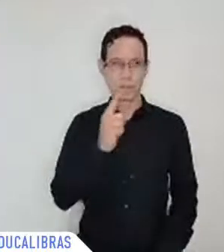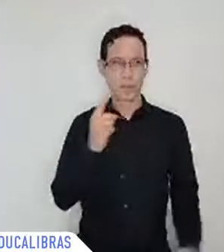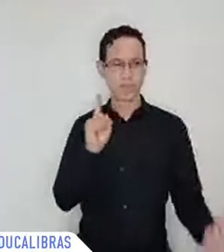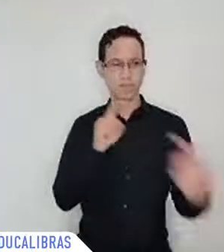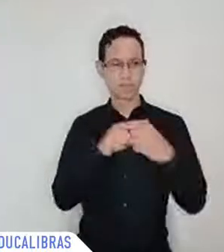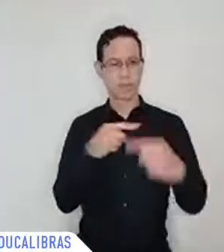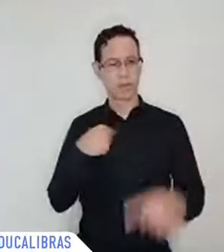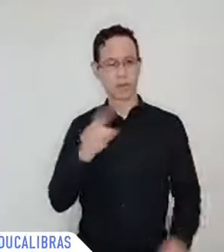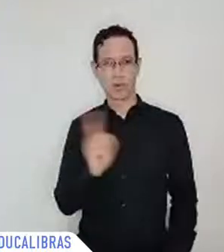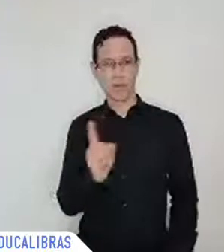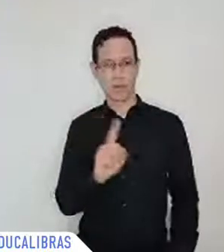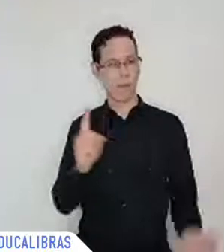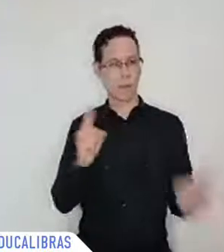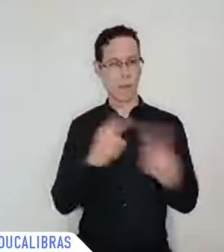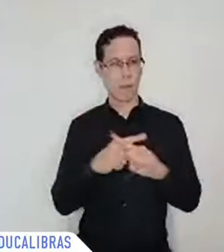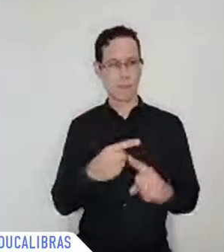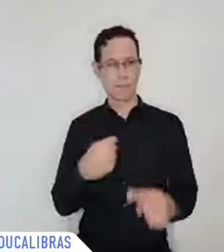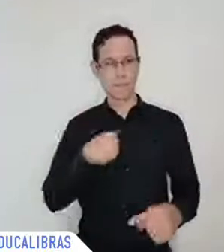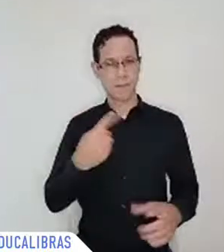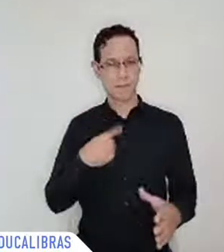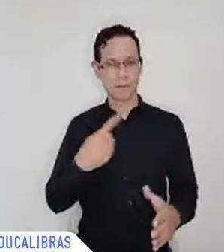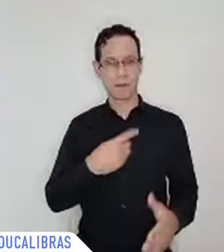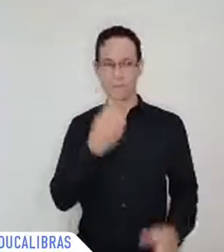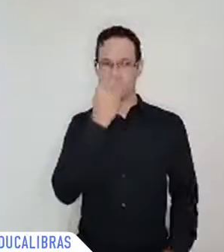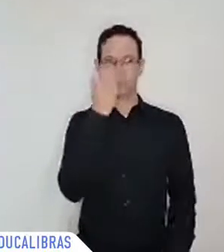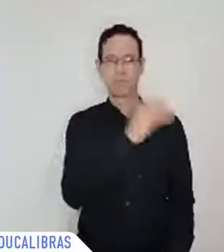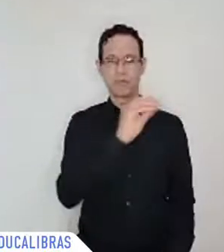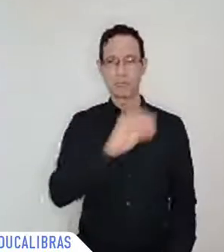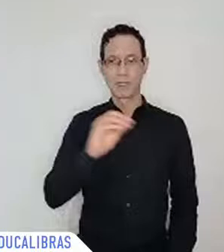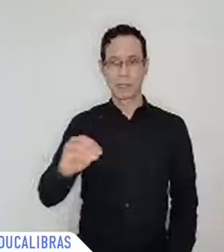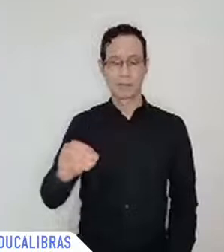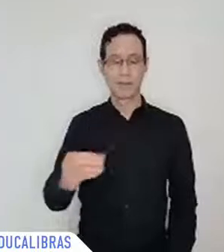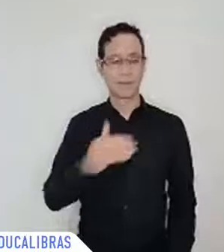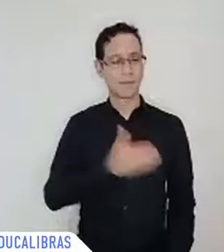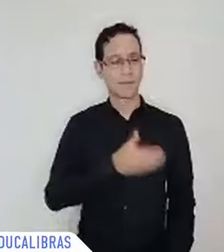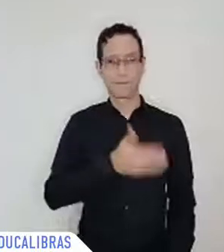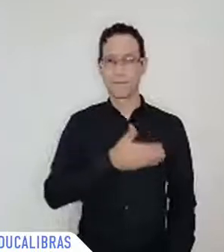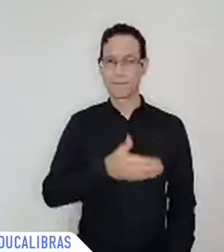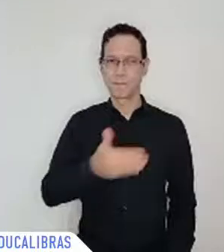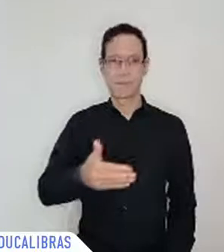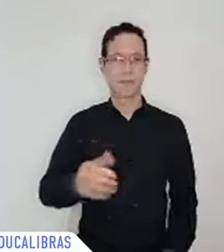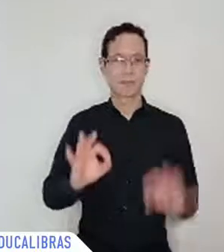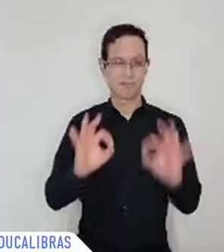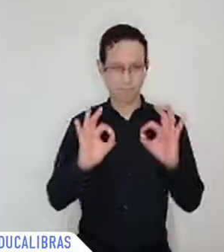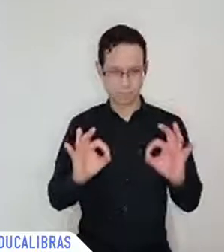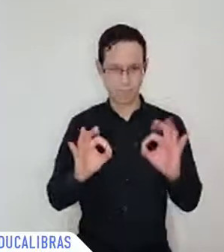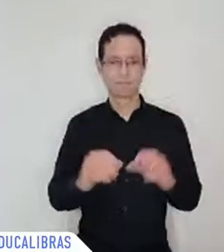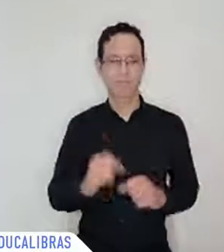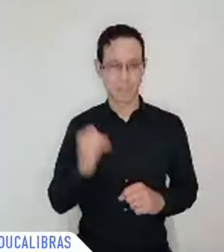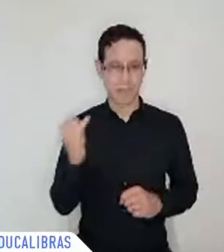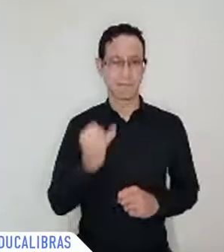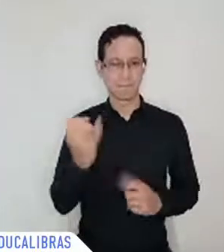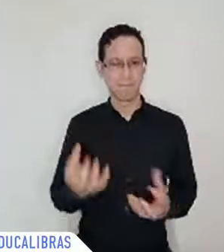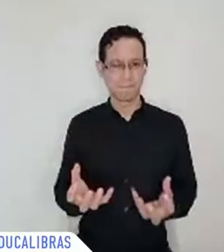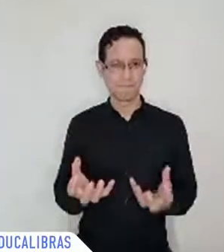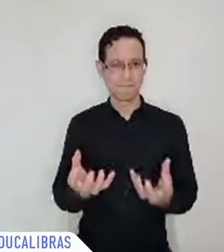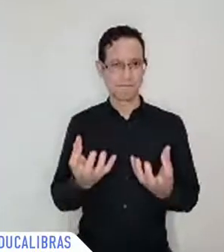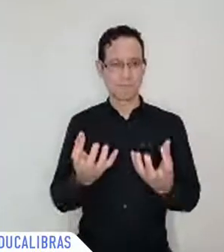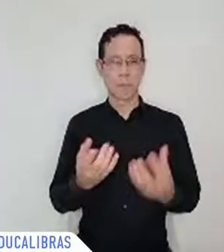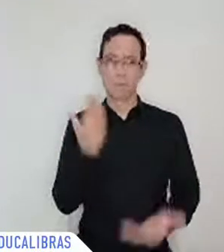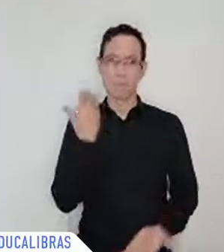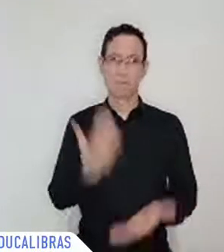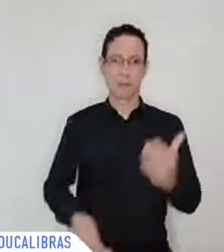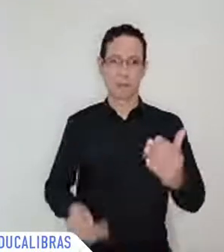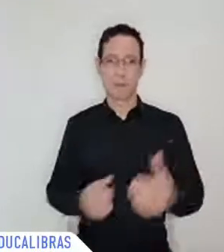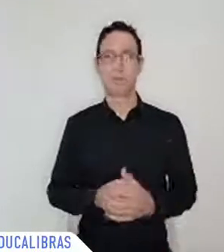People who think different from the other, this polarity becomes